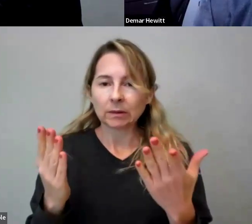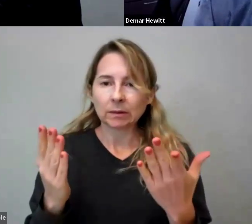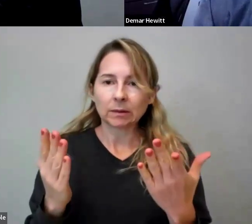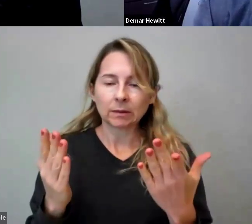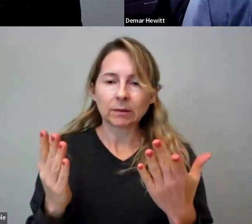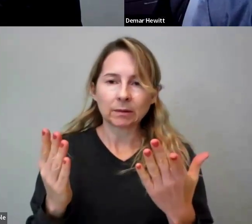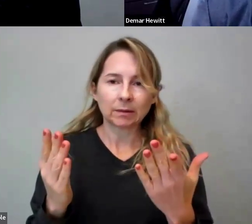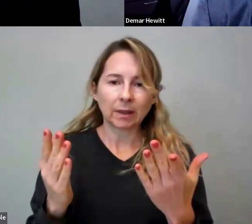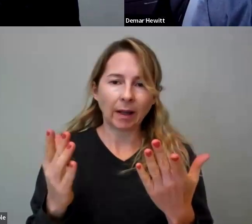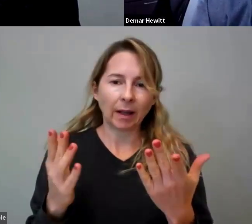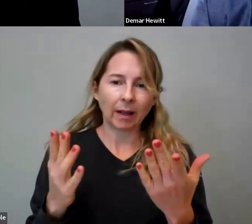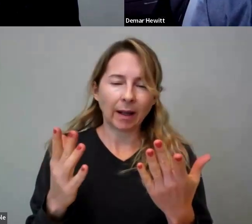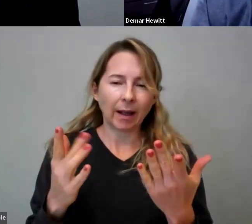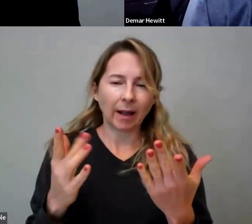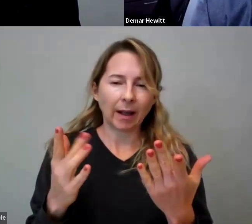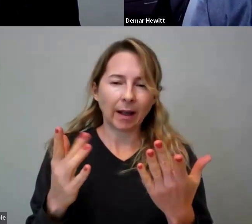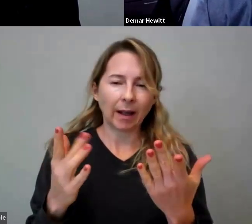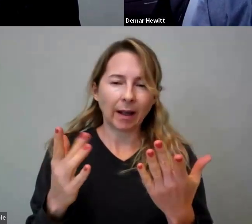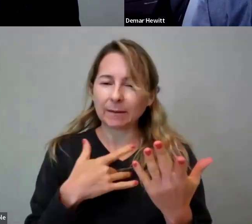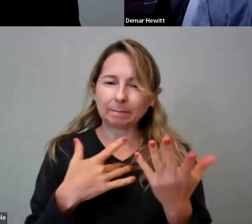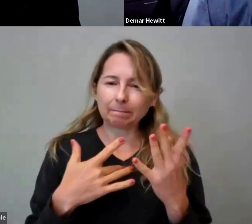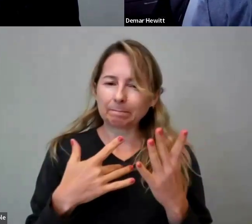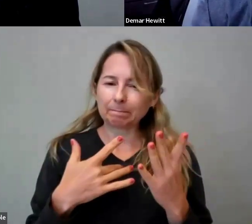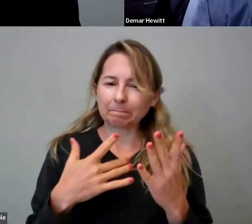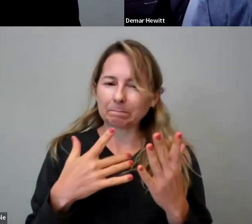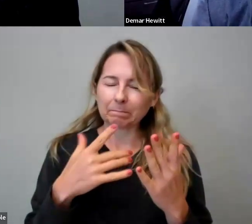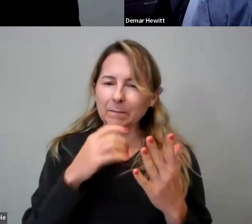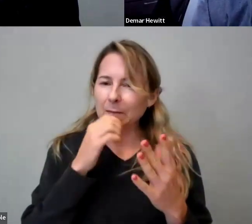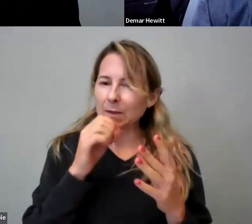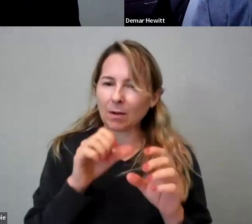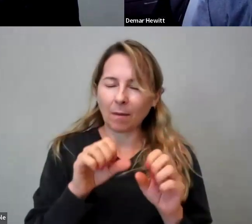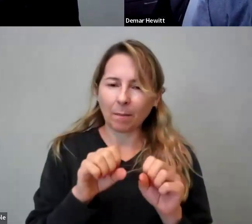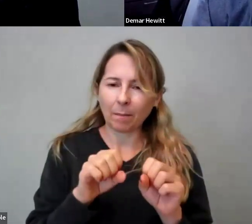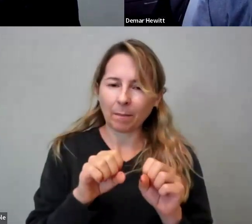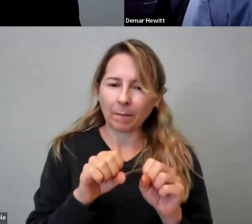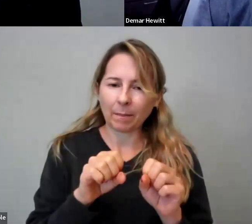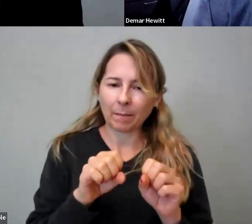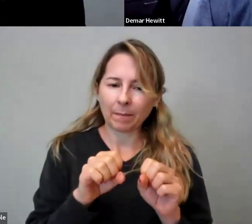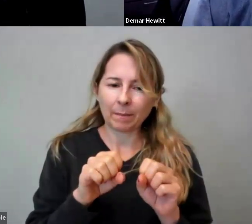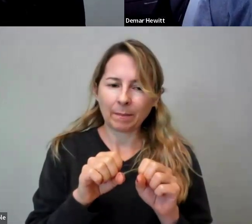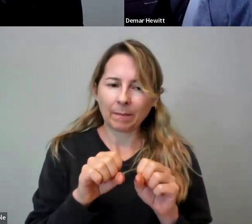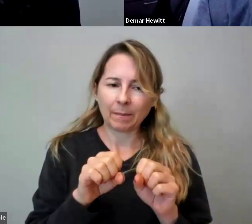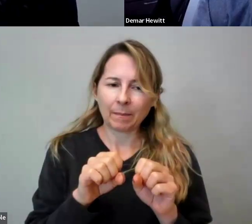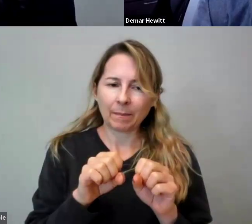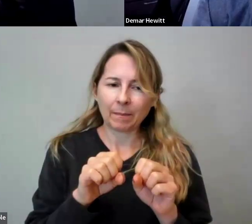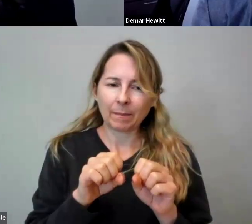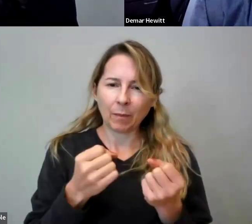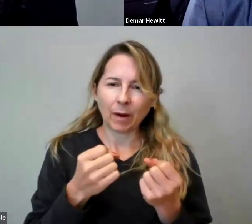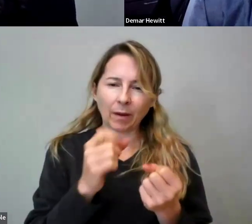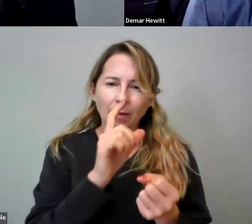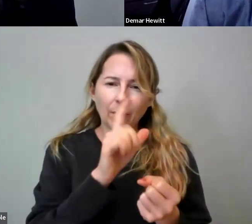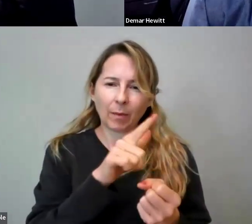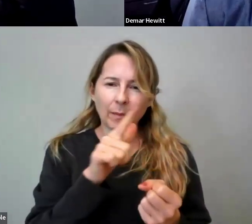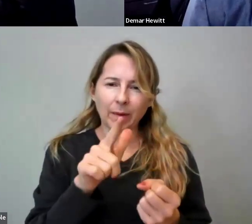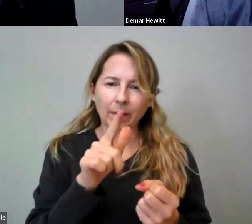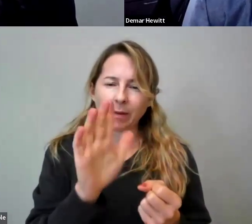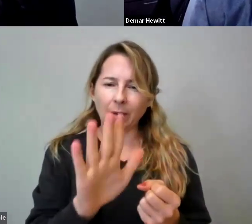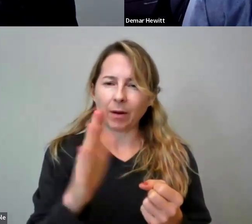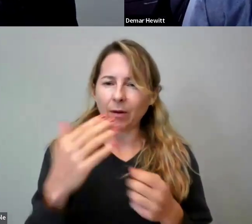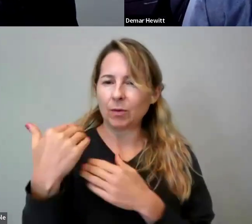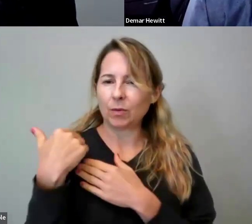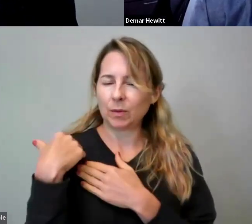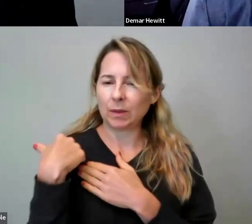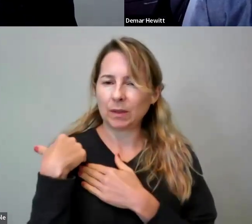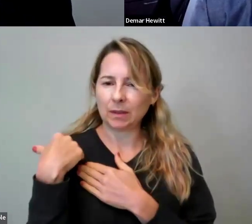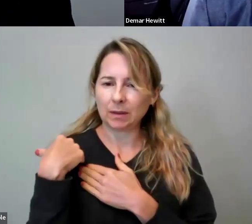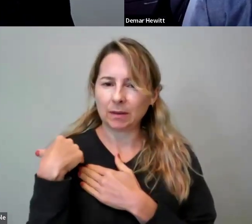it's probably will not be in breach of the duty, or the landlord would likely not